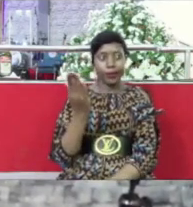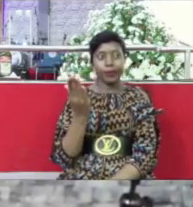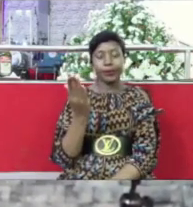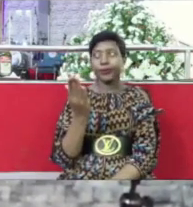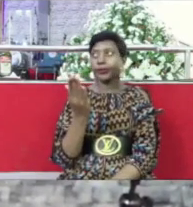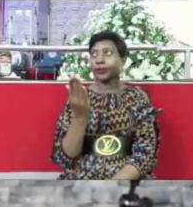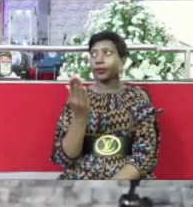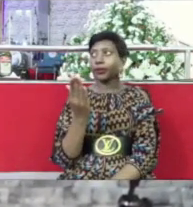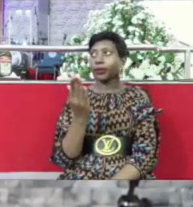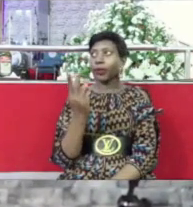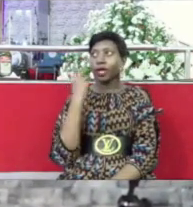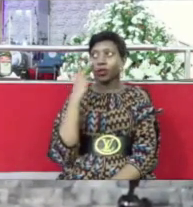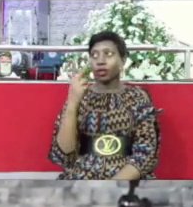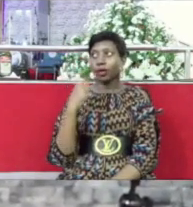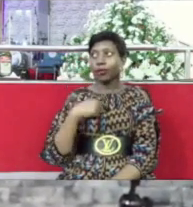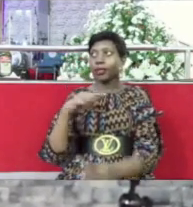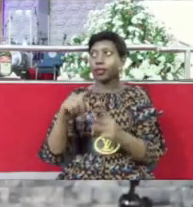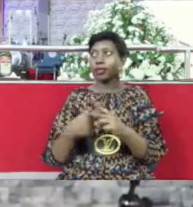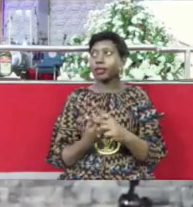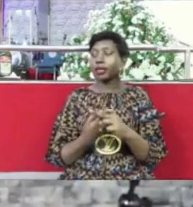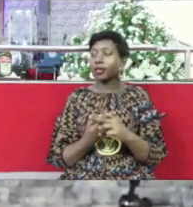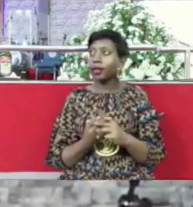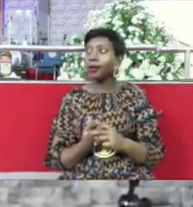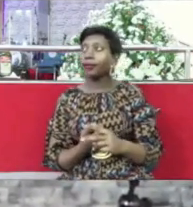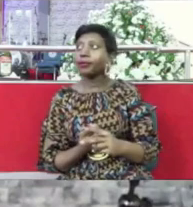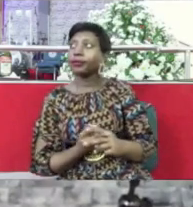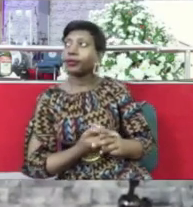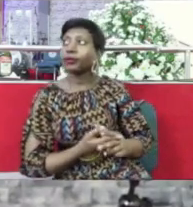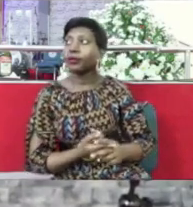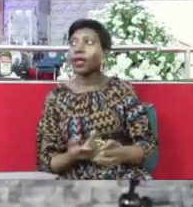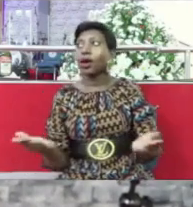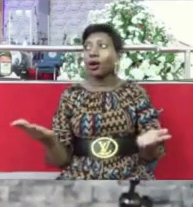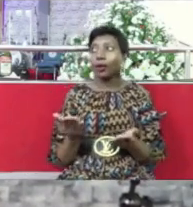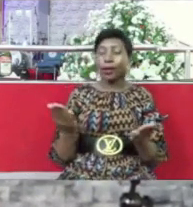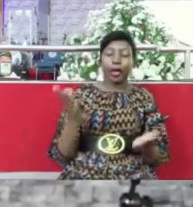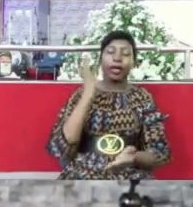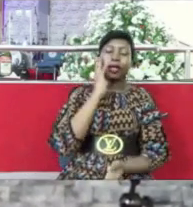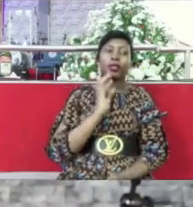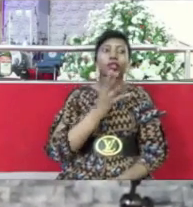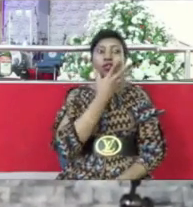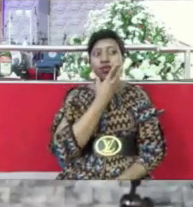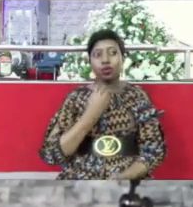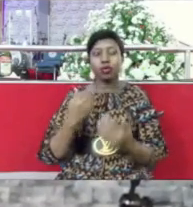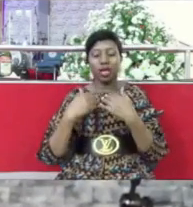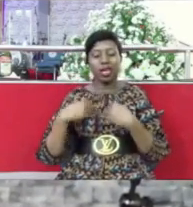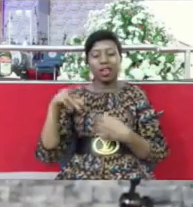as captives in Babylon, the Jews had no more power against their enemy, the